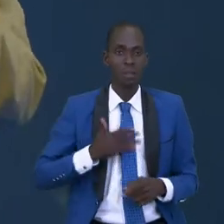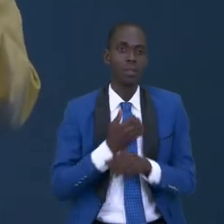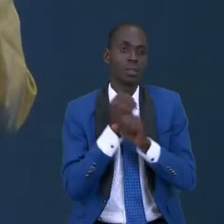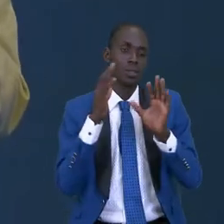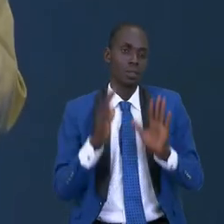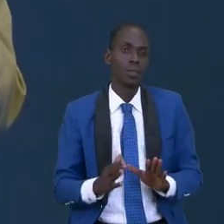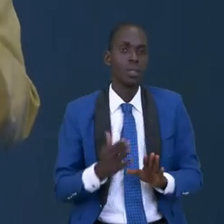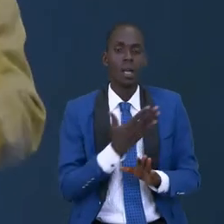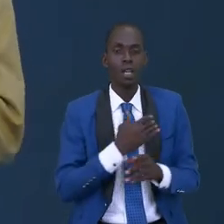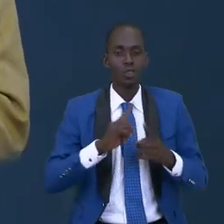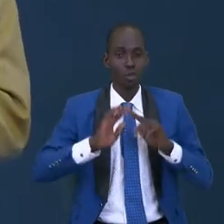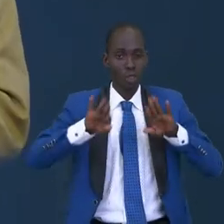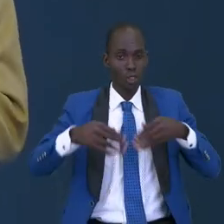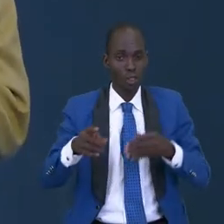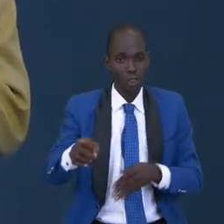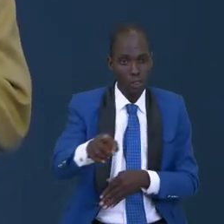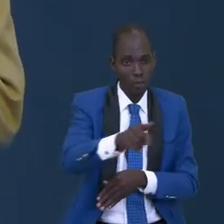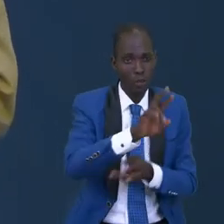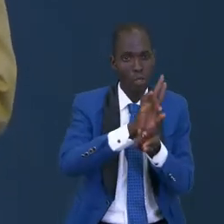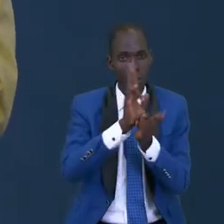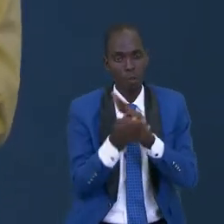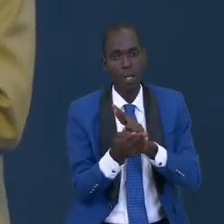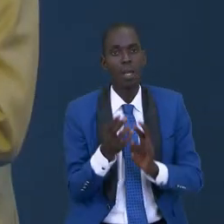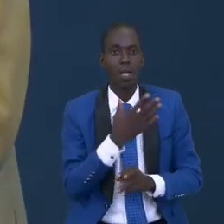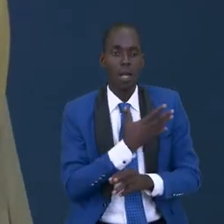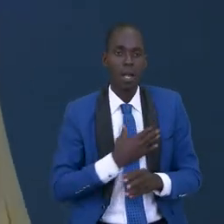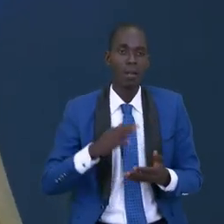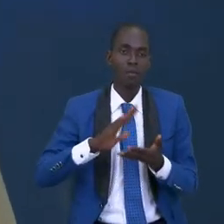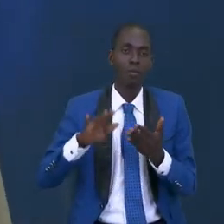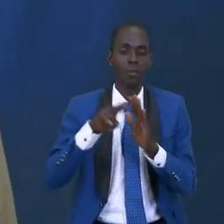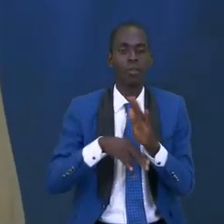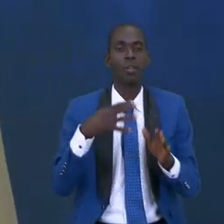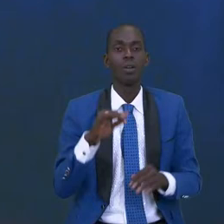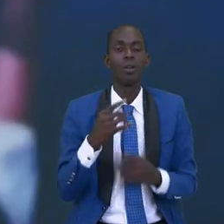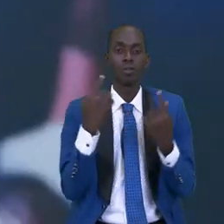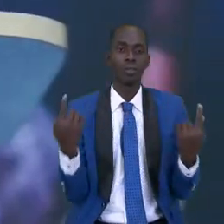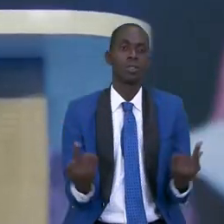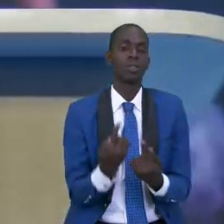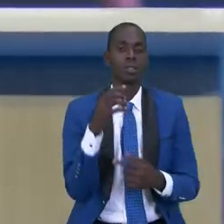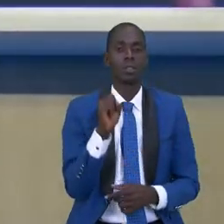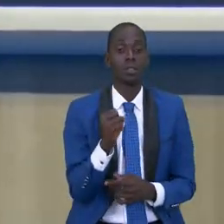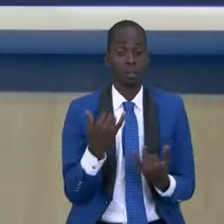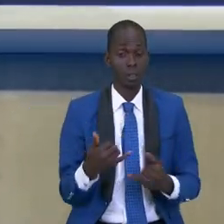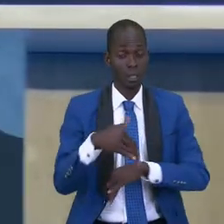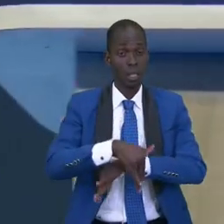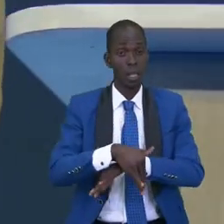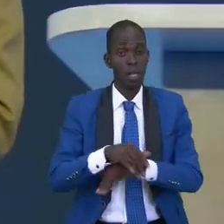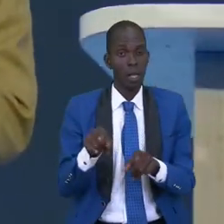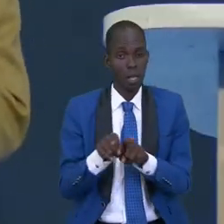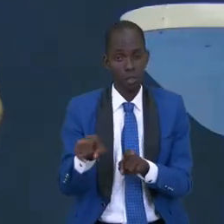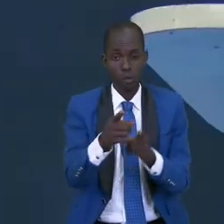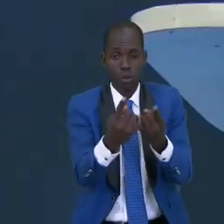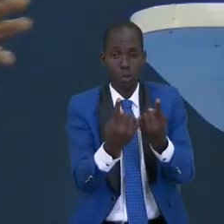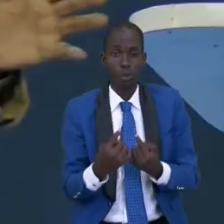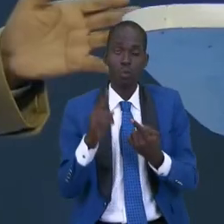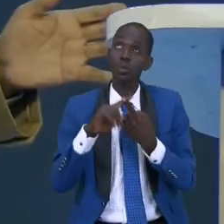you repentance and forgiveness of sins. Tonight, as you come to the